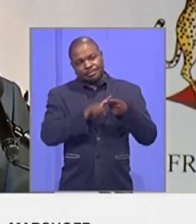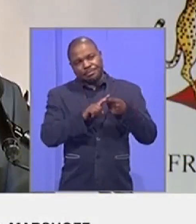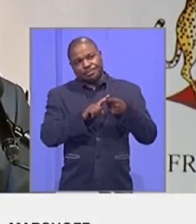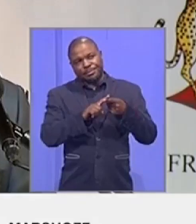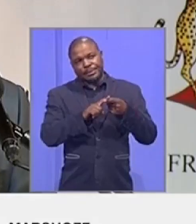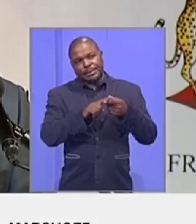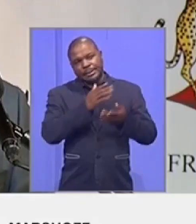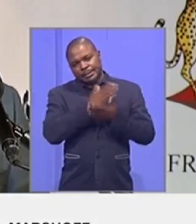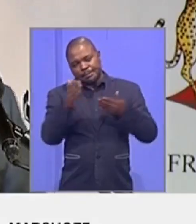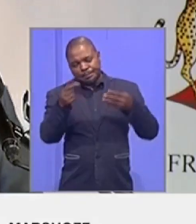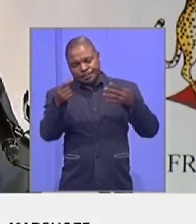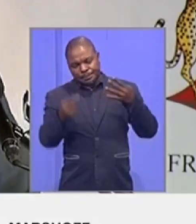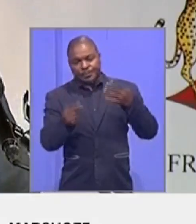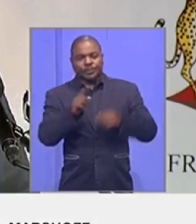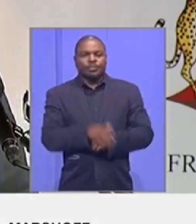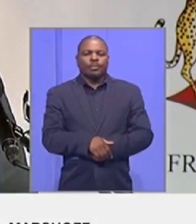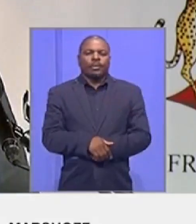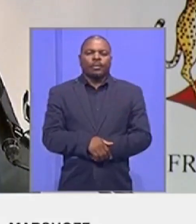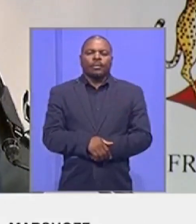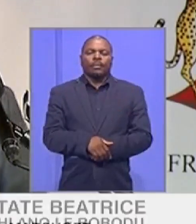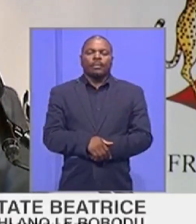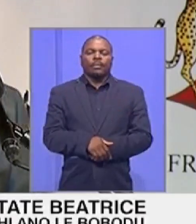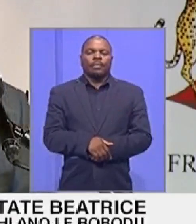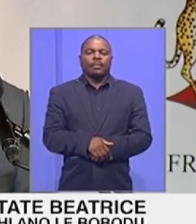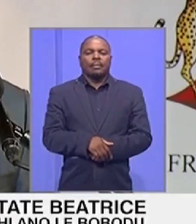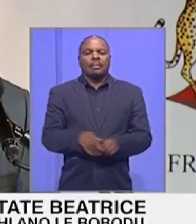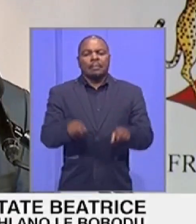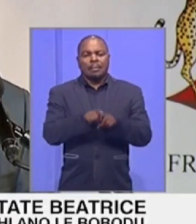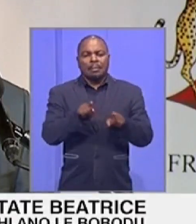like a running through